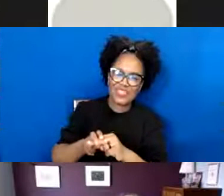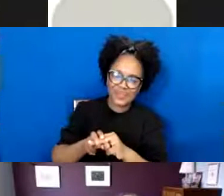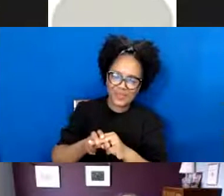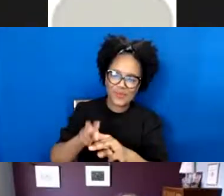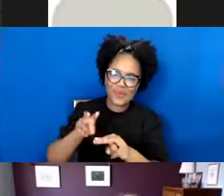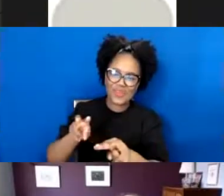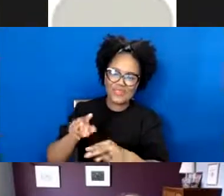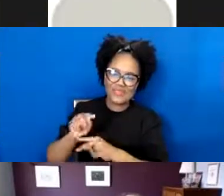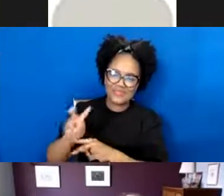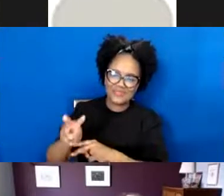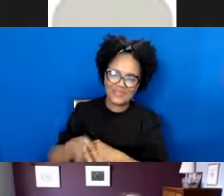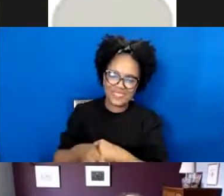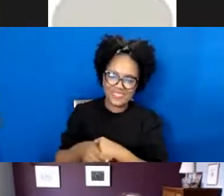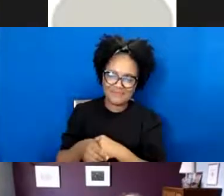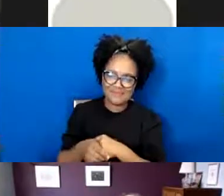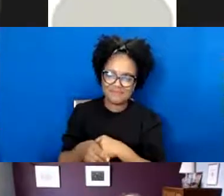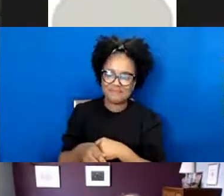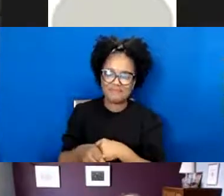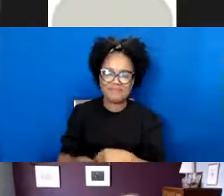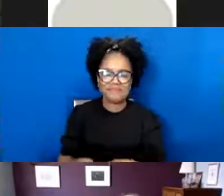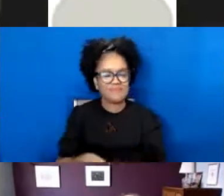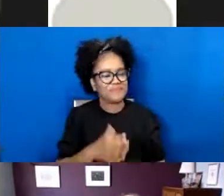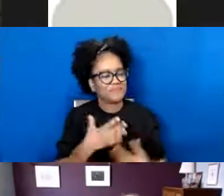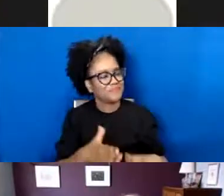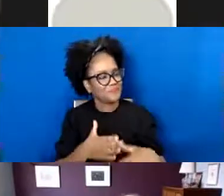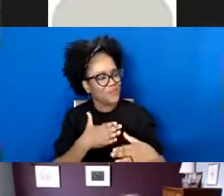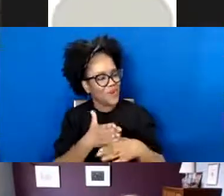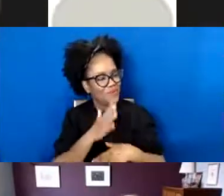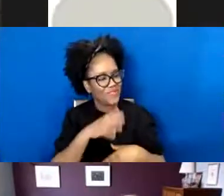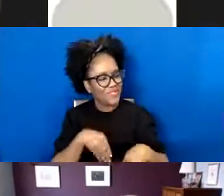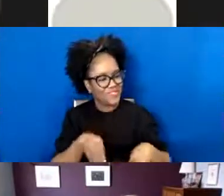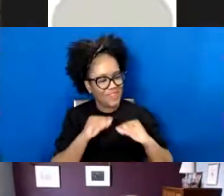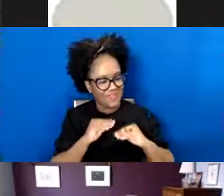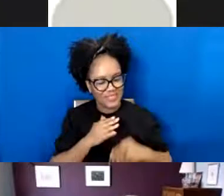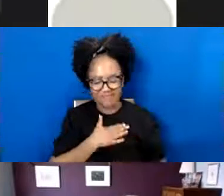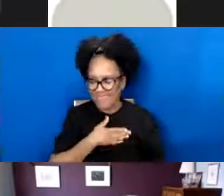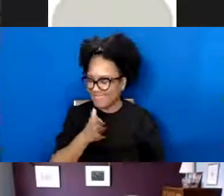Over the covers, my God. All right, Cosby.